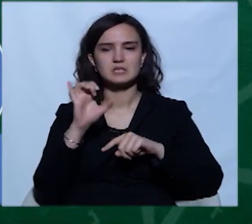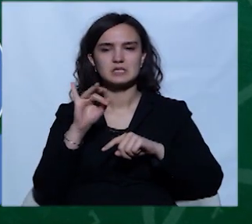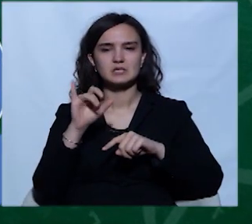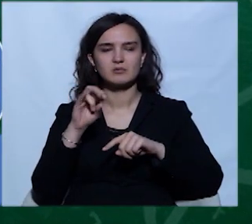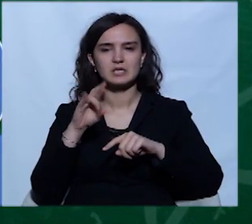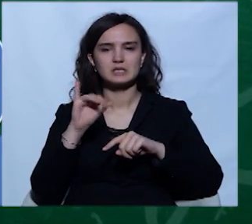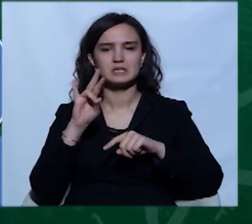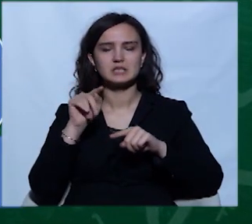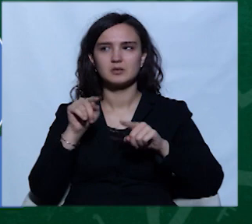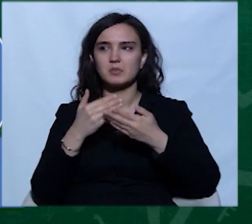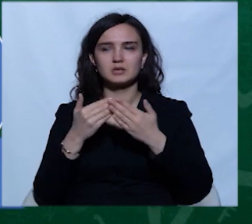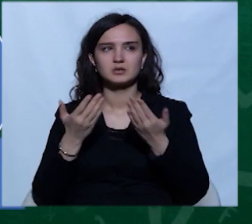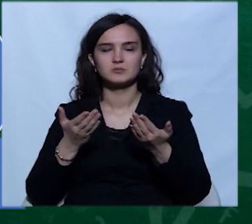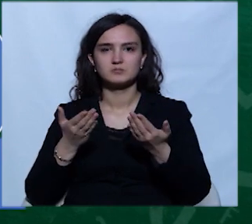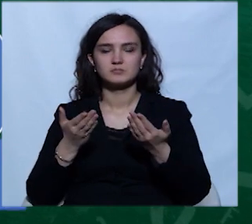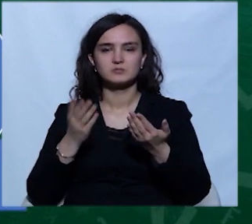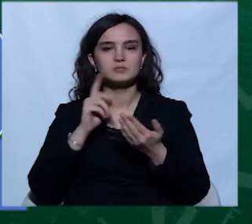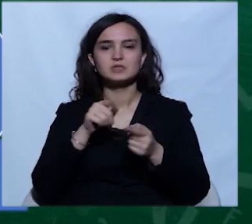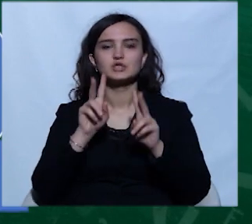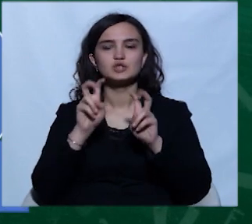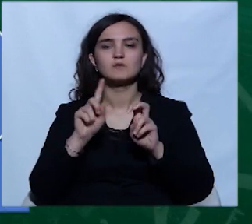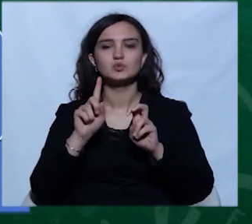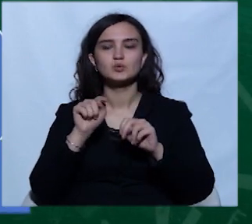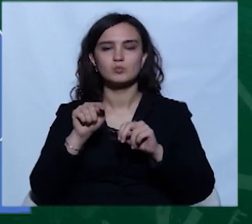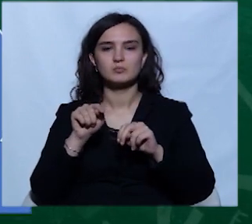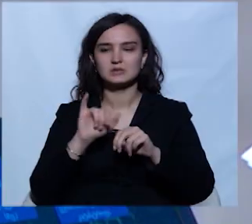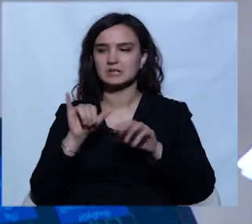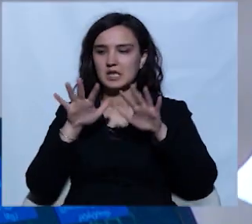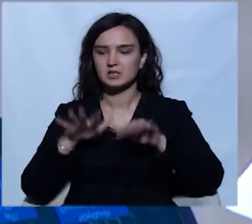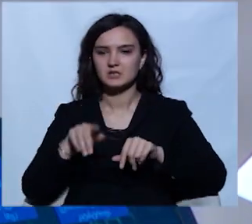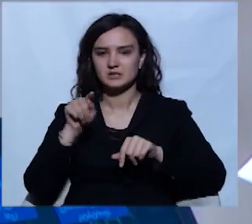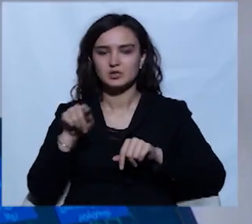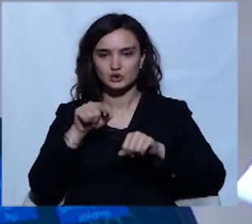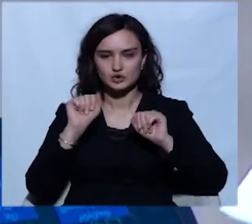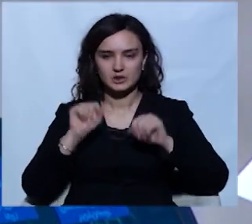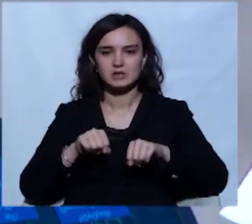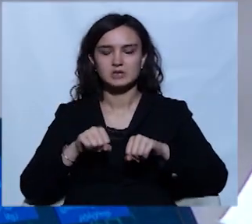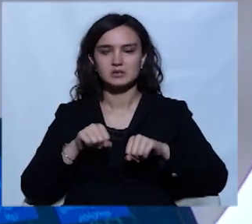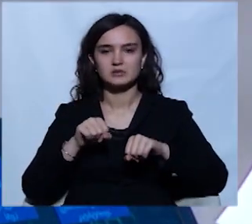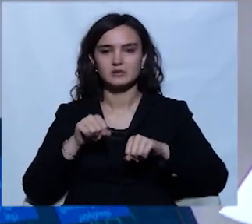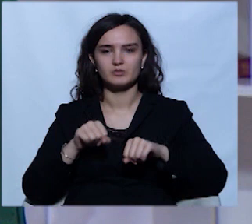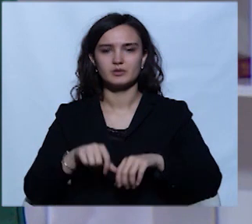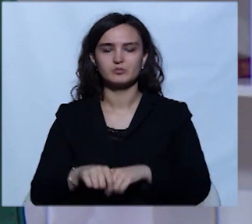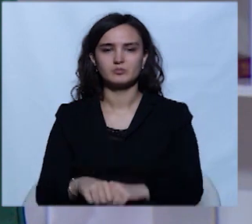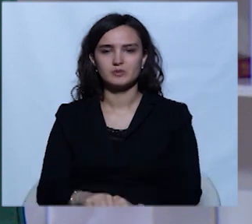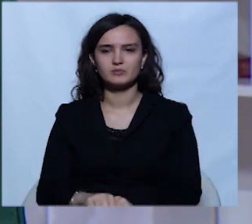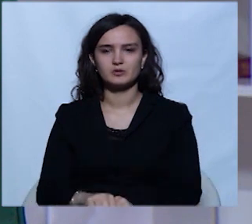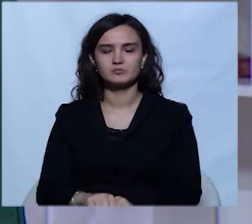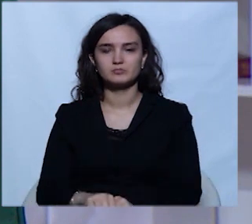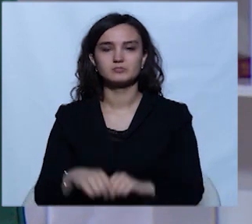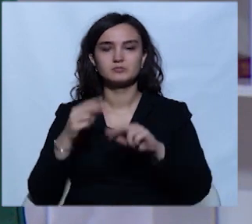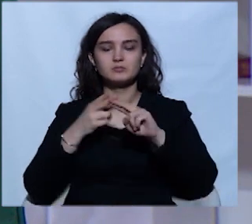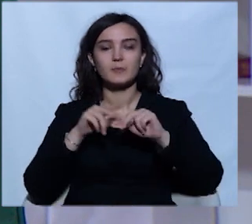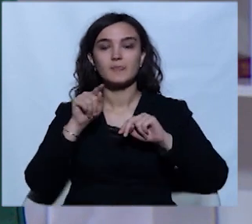to be stranded somewhere. It means being stuck somewhere you can't get out of. Yes. And if you